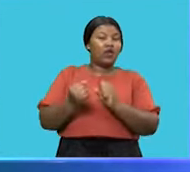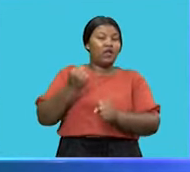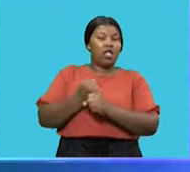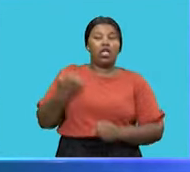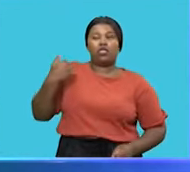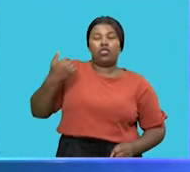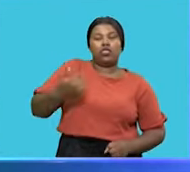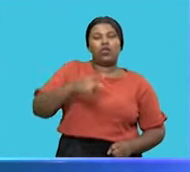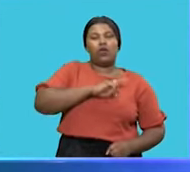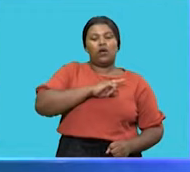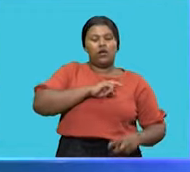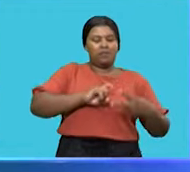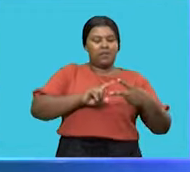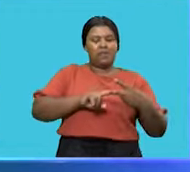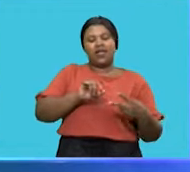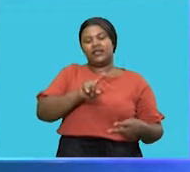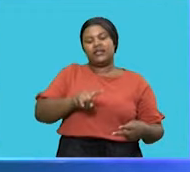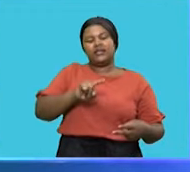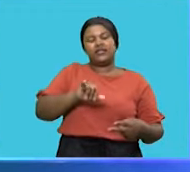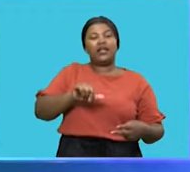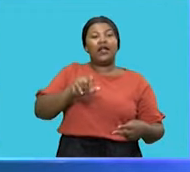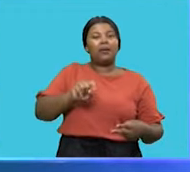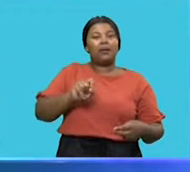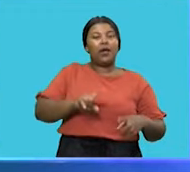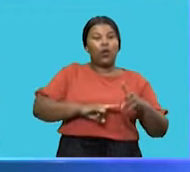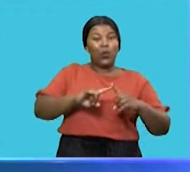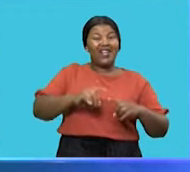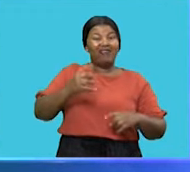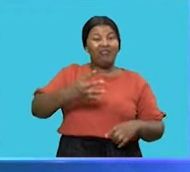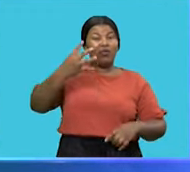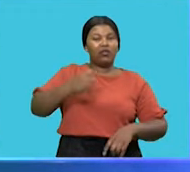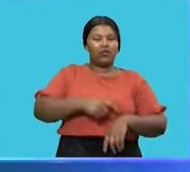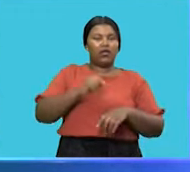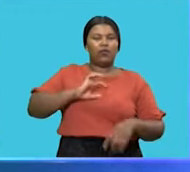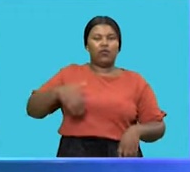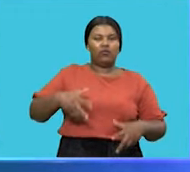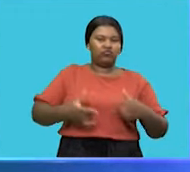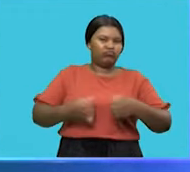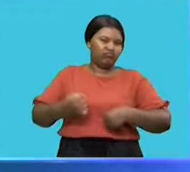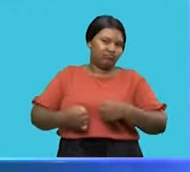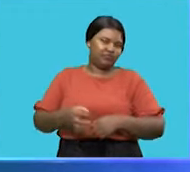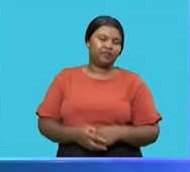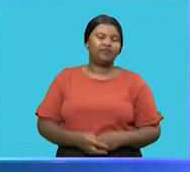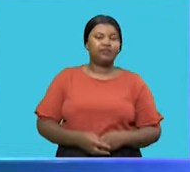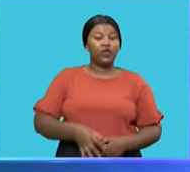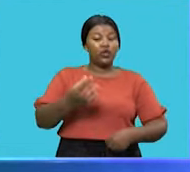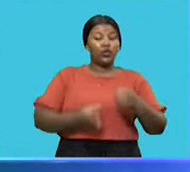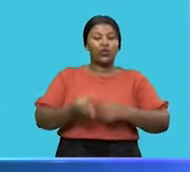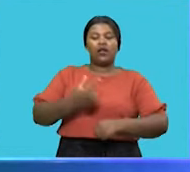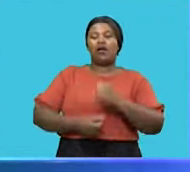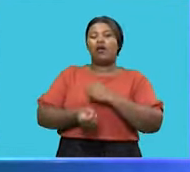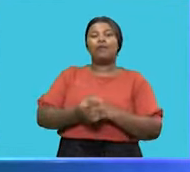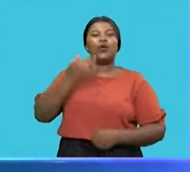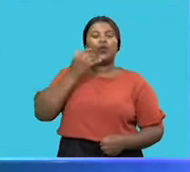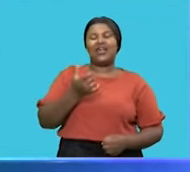top honours in the women's 42.2 kilometre for the fourth time. The marathon took place on Sunday in the famous township